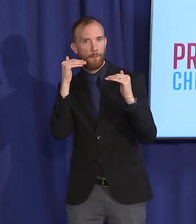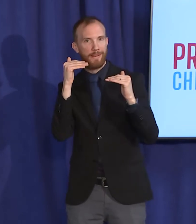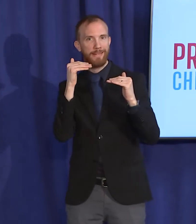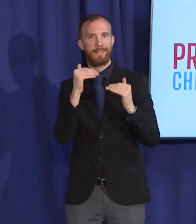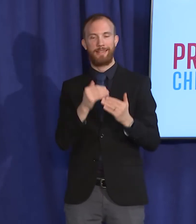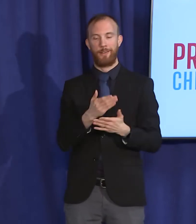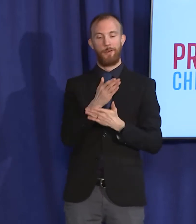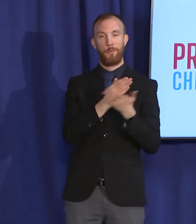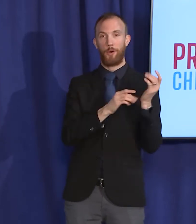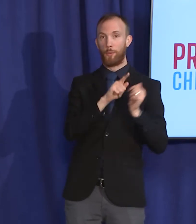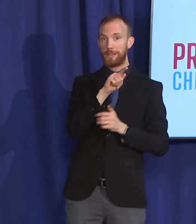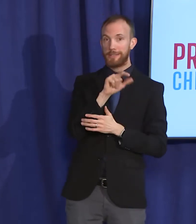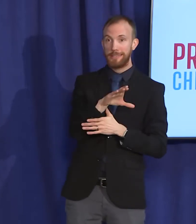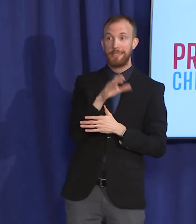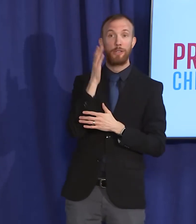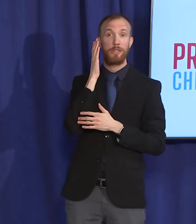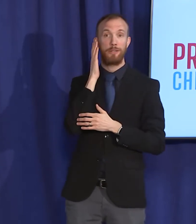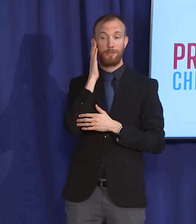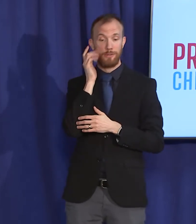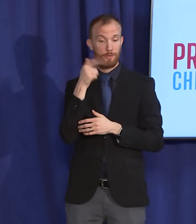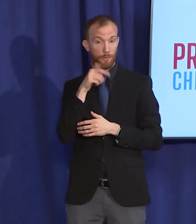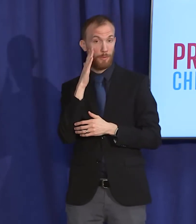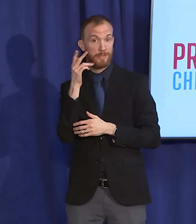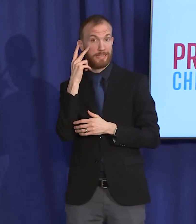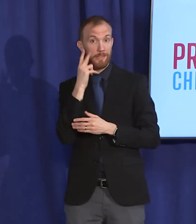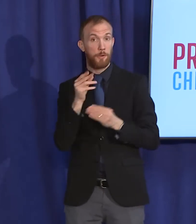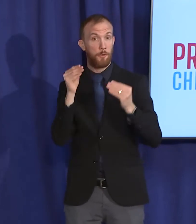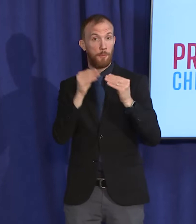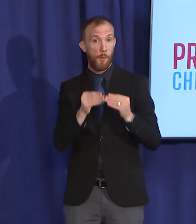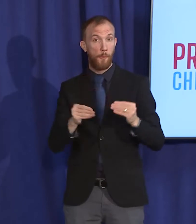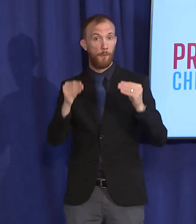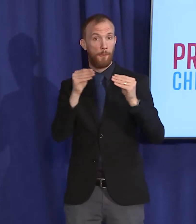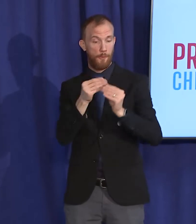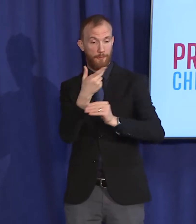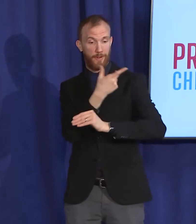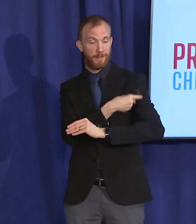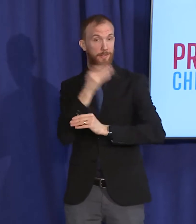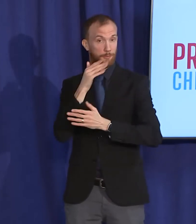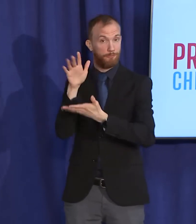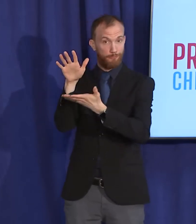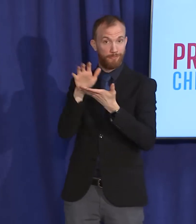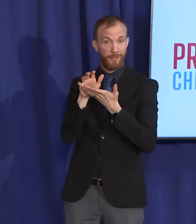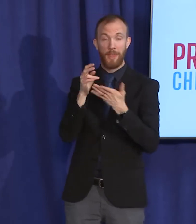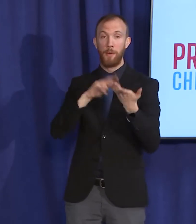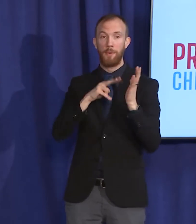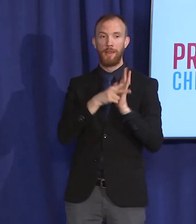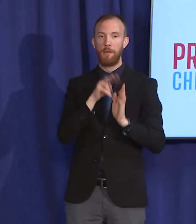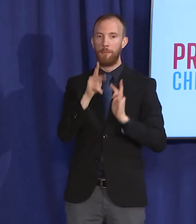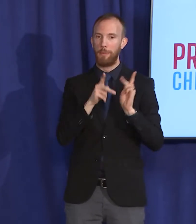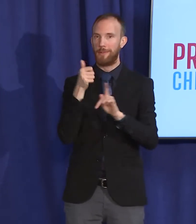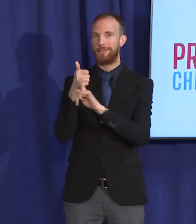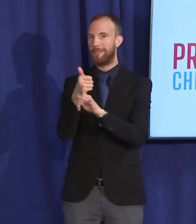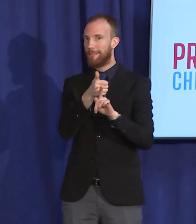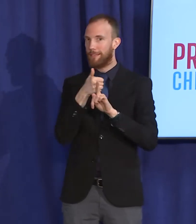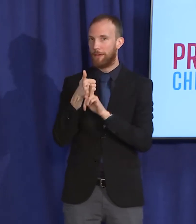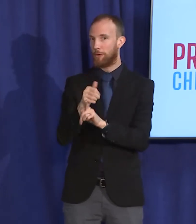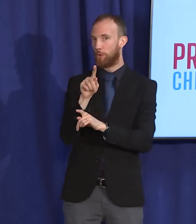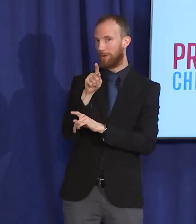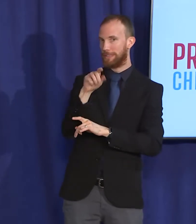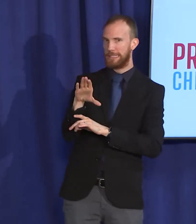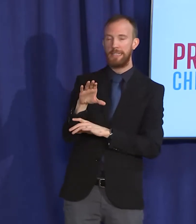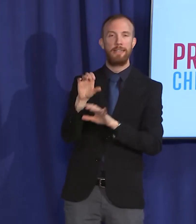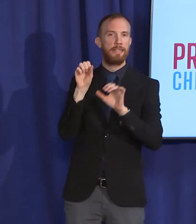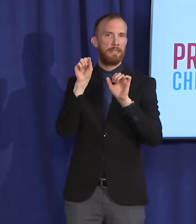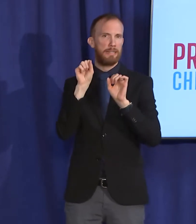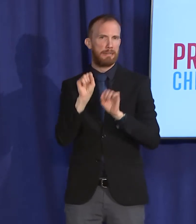phase, and that will and that all those who are newly eligible under 1C will be able to get and make a vaccine